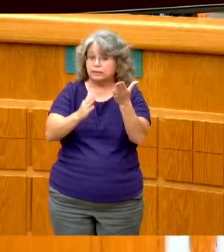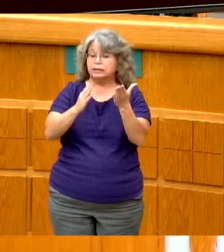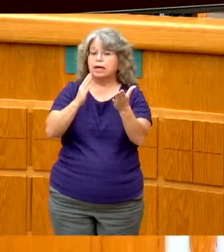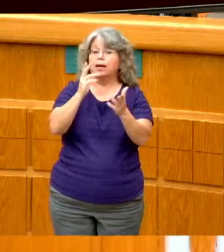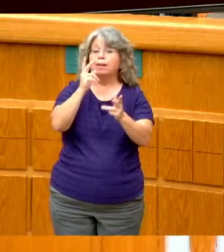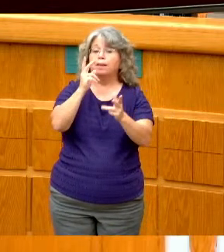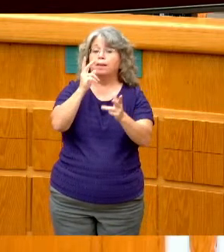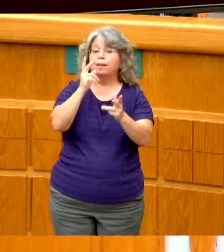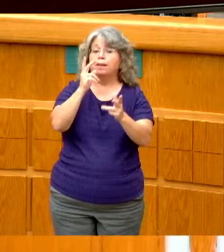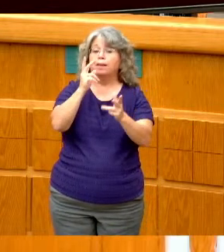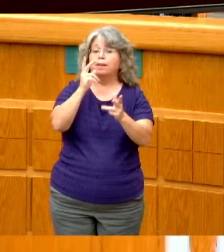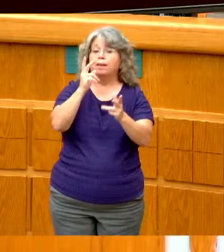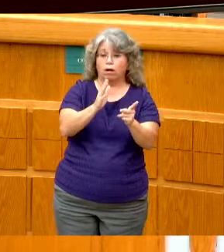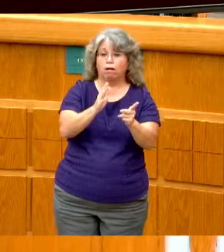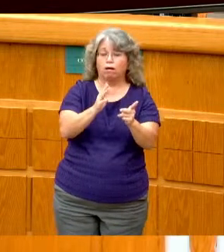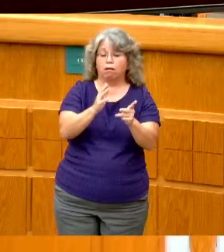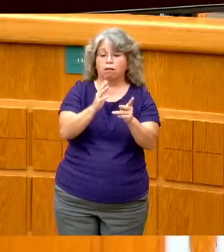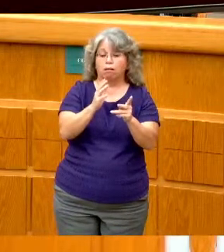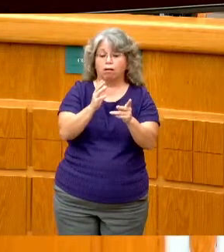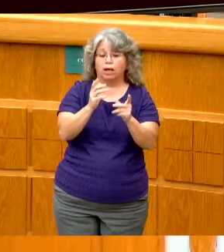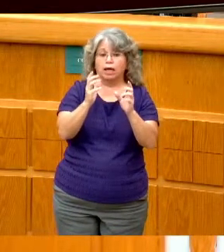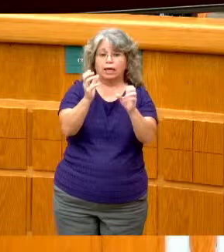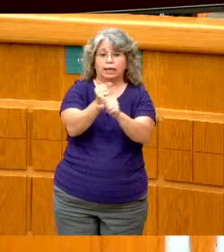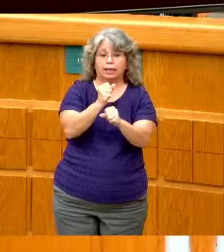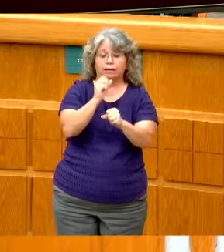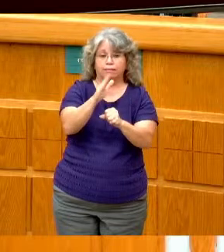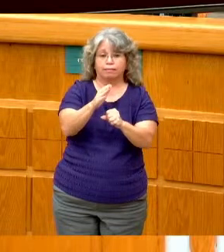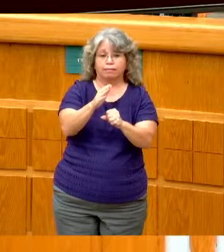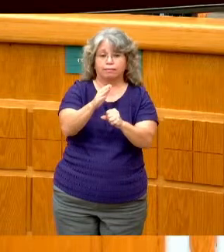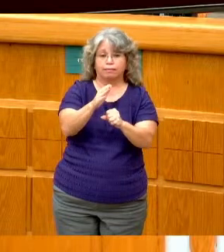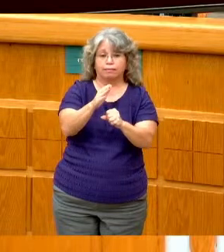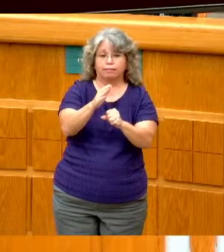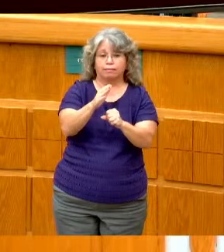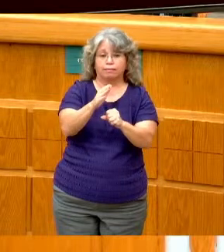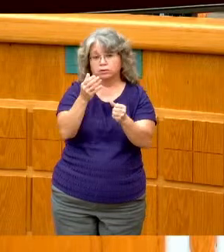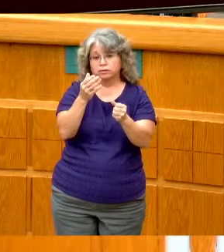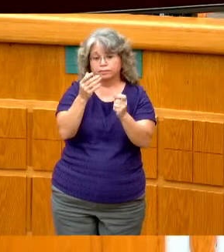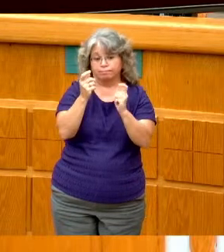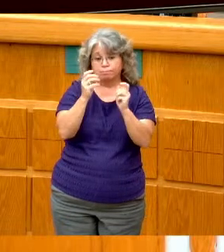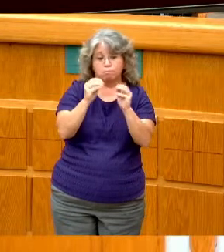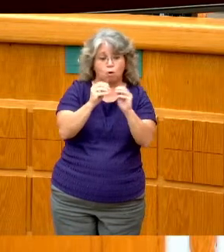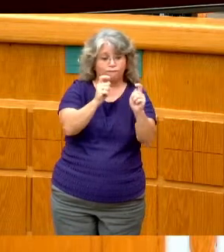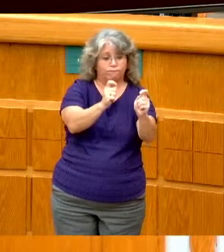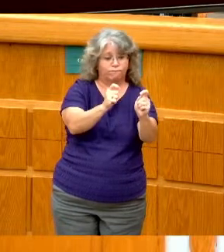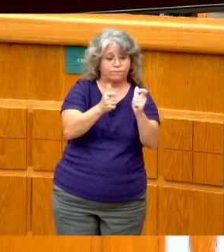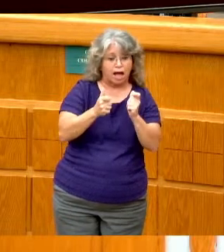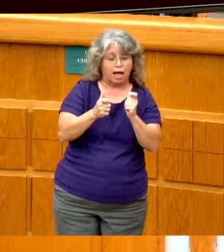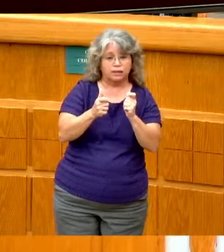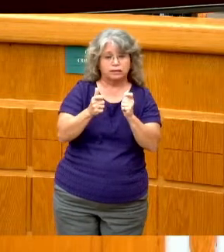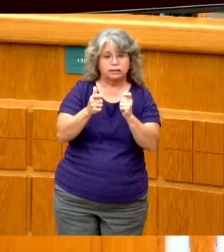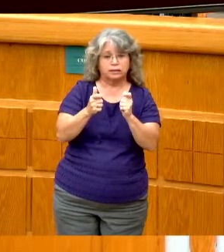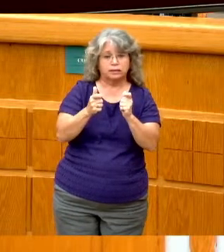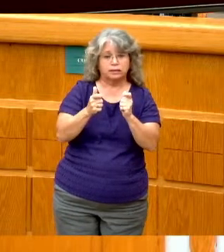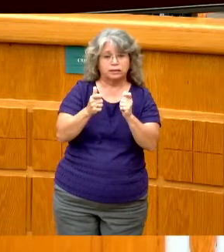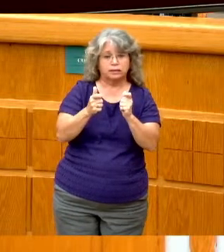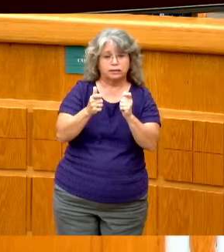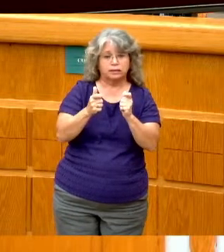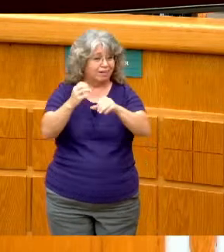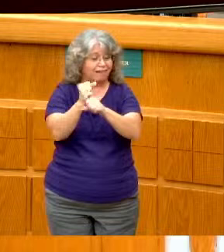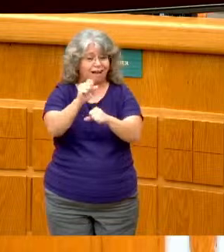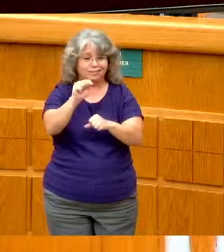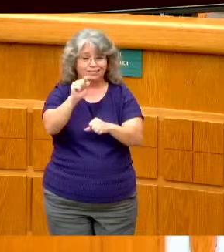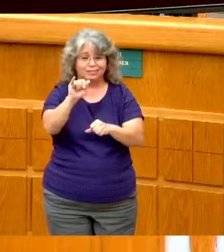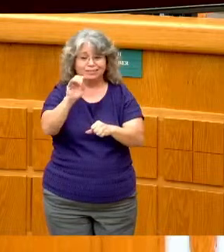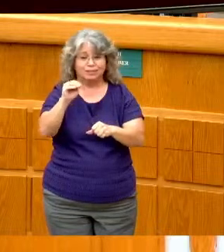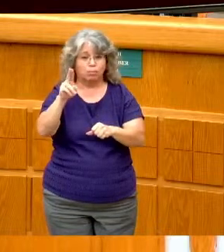be helped in receiving more efficiently, more quickly, any remaining stimulus payments that they may